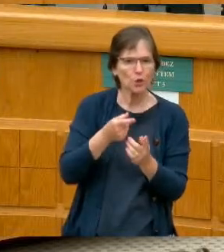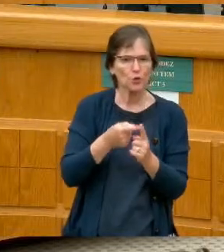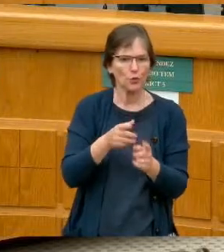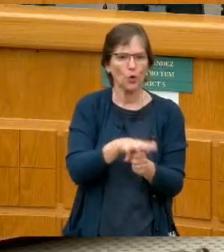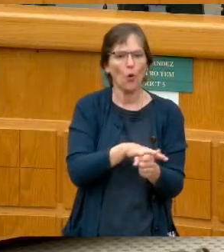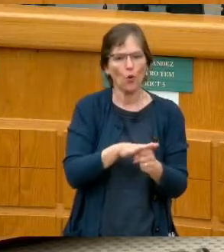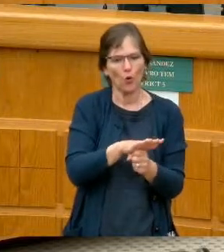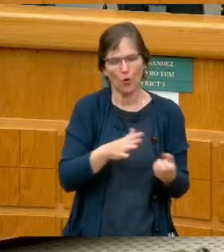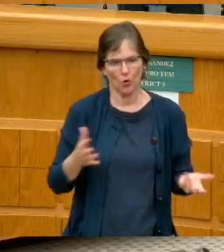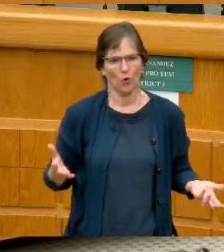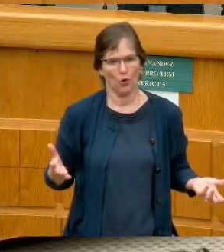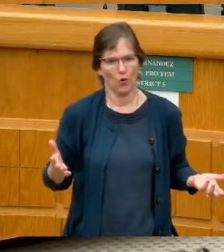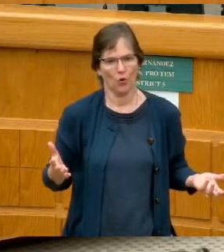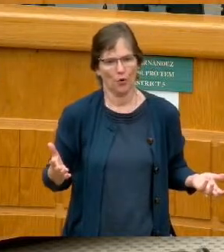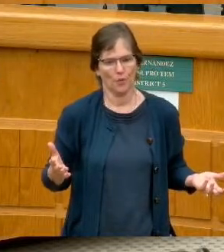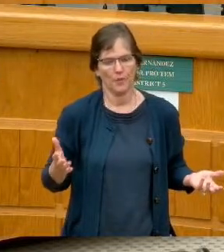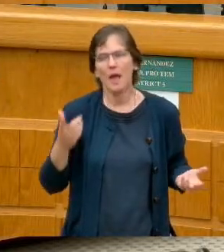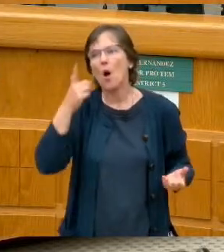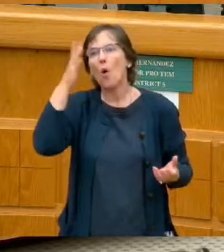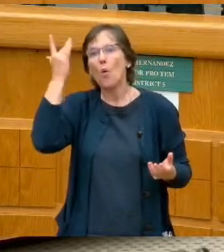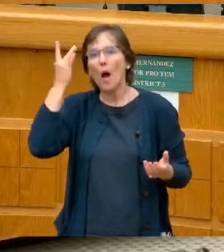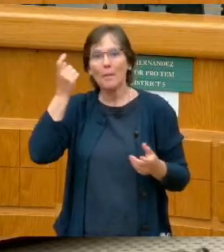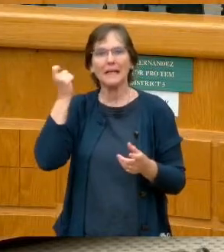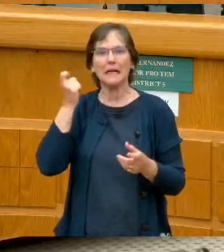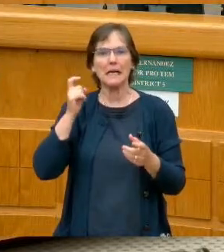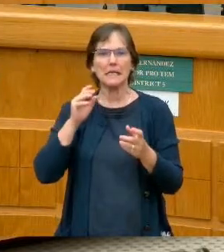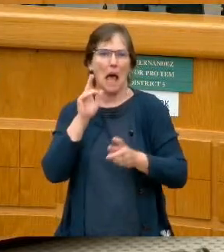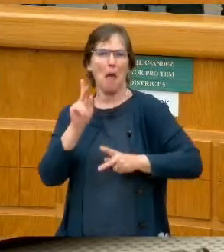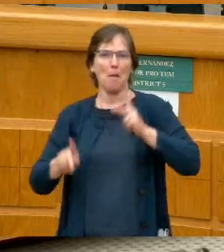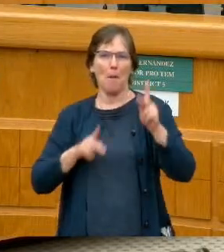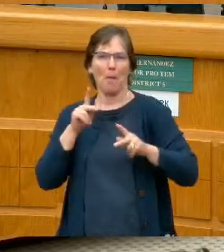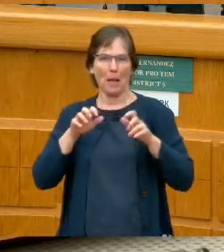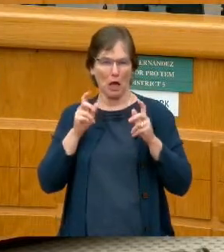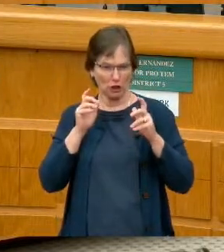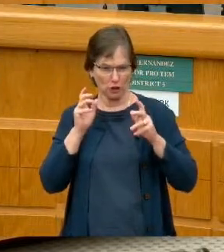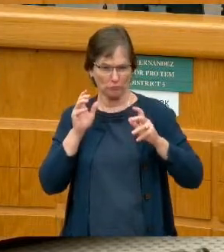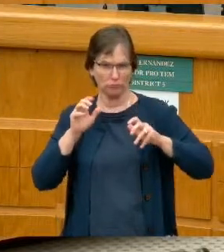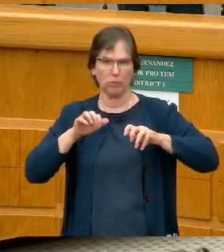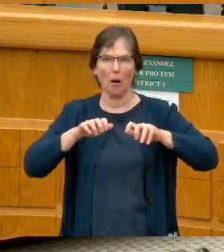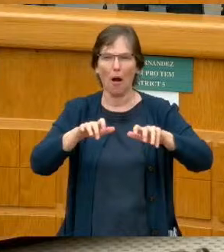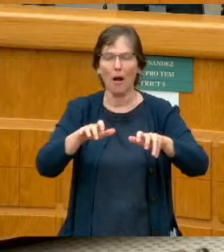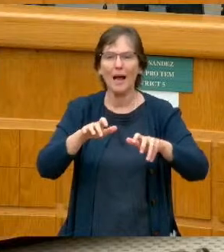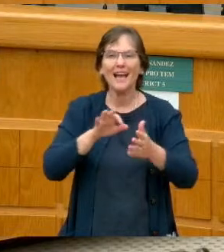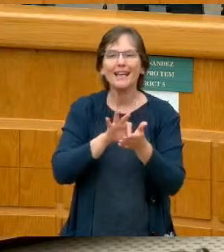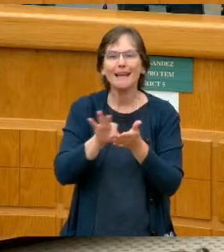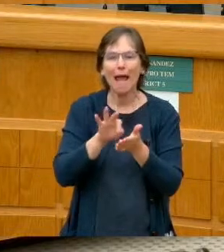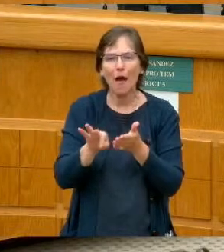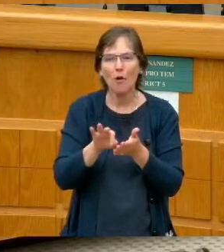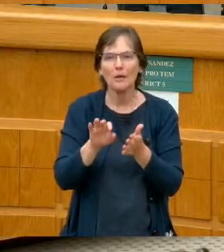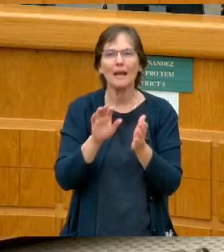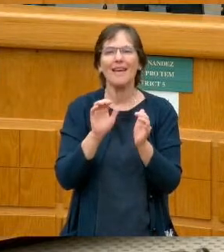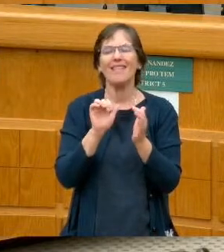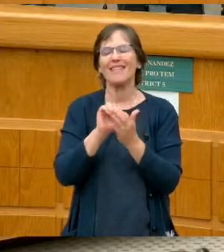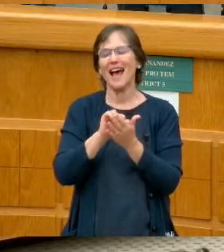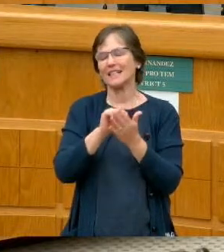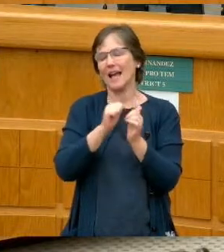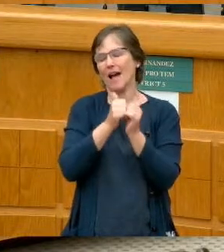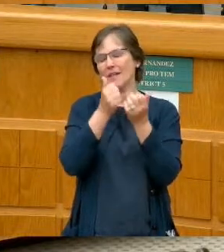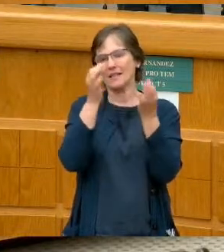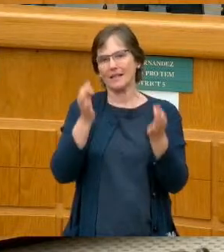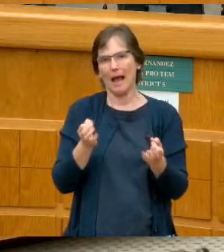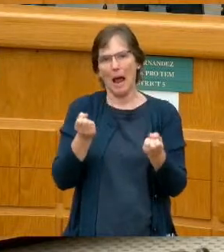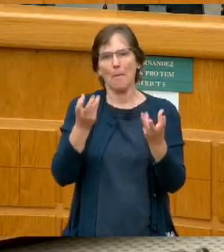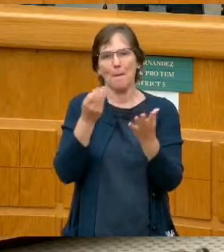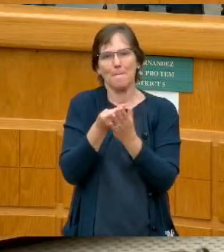us. And it's because the population count is how you get your money from Washington. And so if you want to get your money